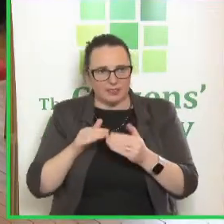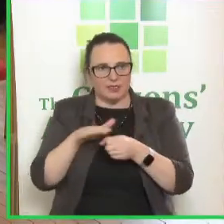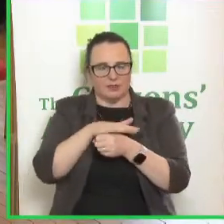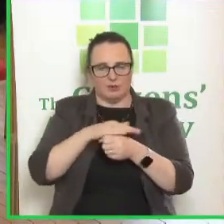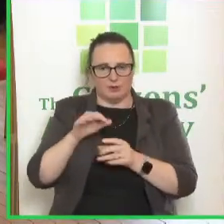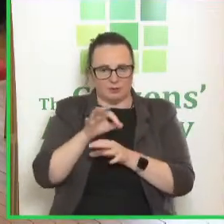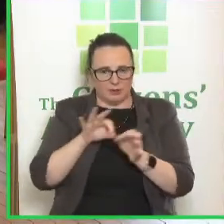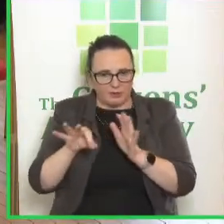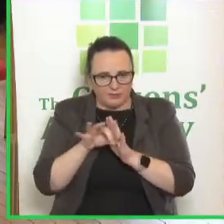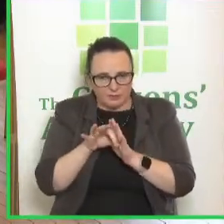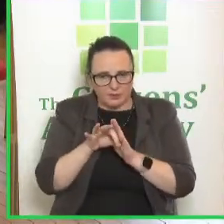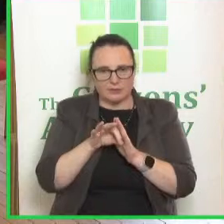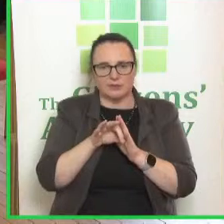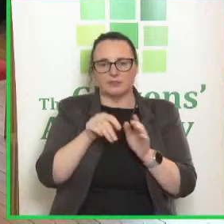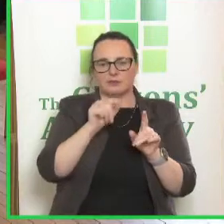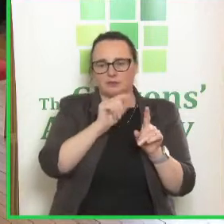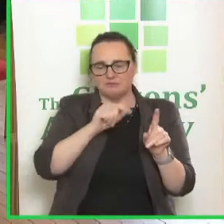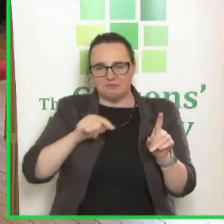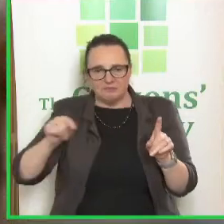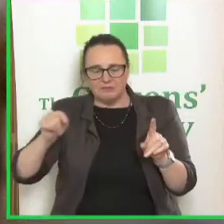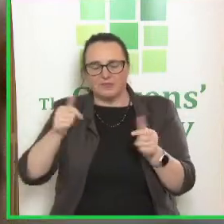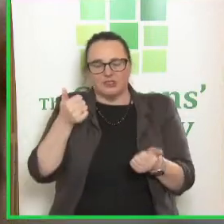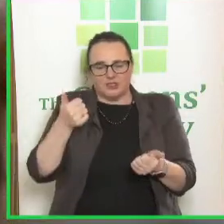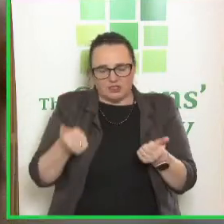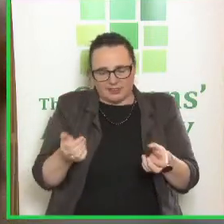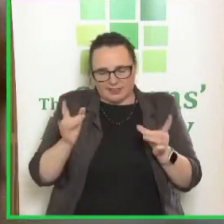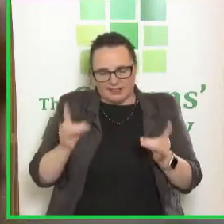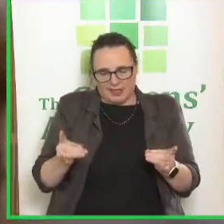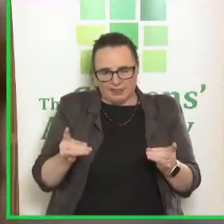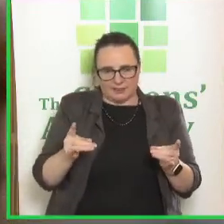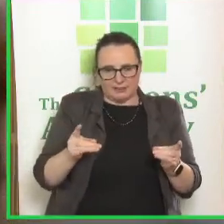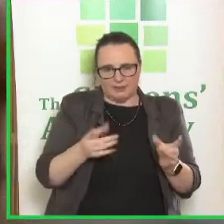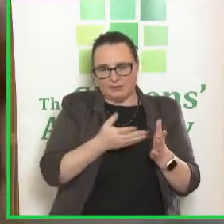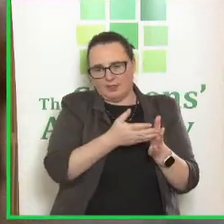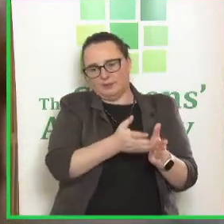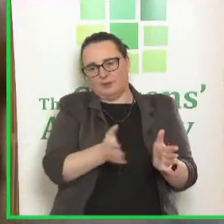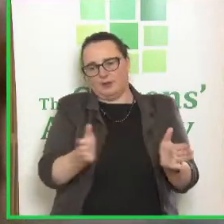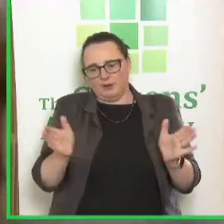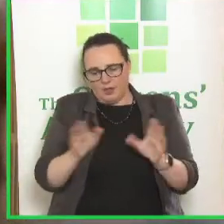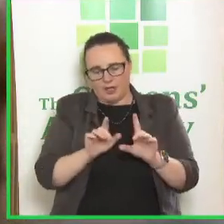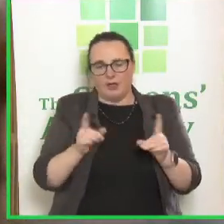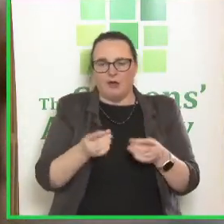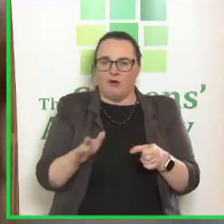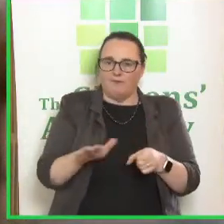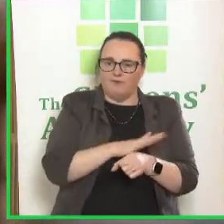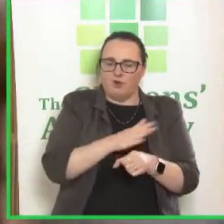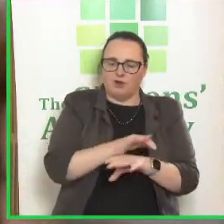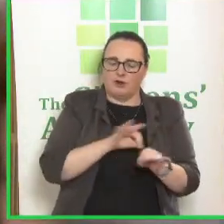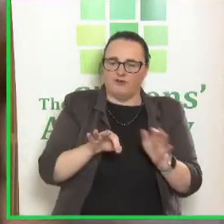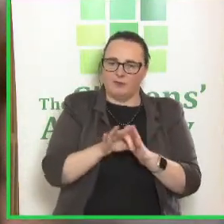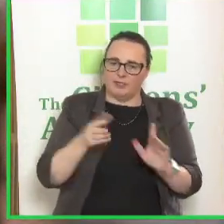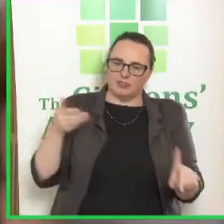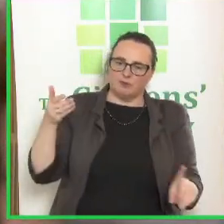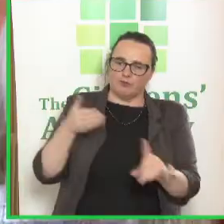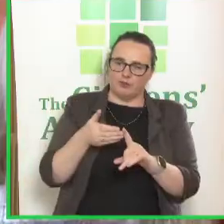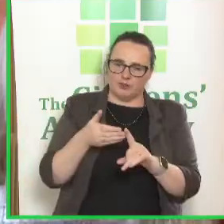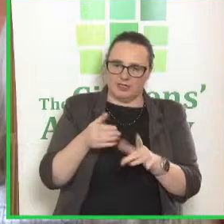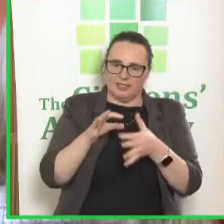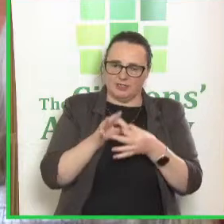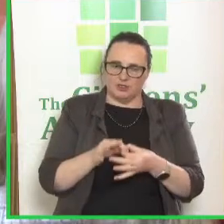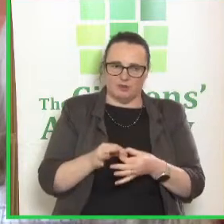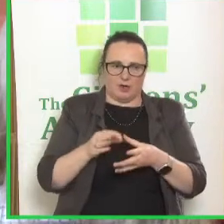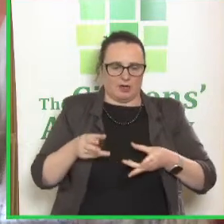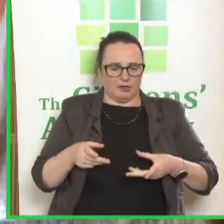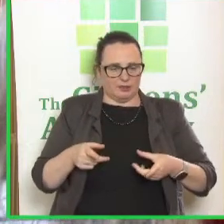government, obviously justice, health, everyone. This has to be a whole of government approach in relation to our streetscapes,